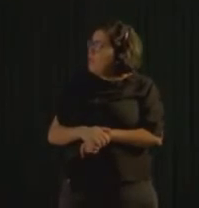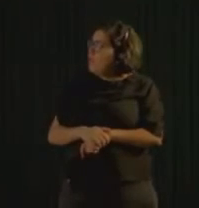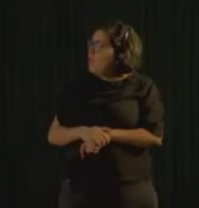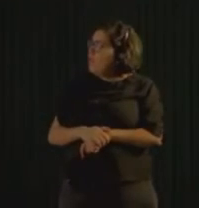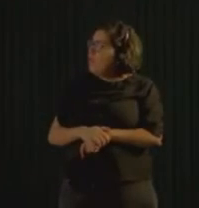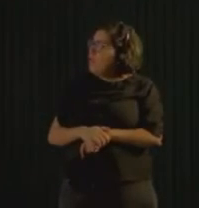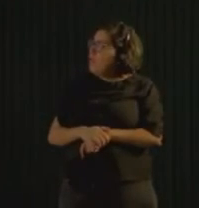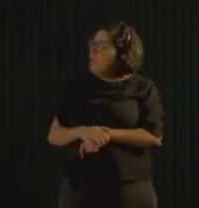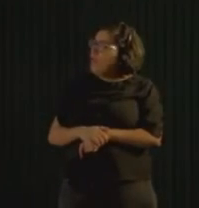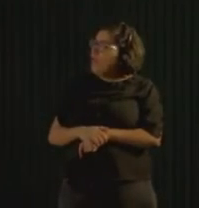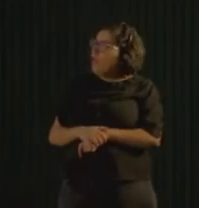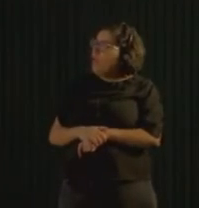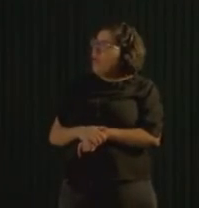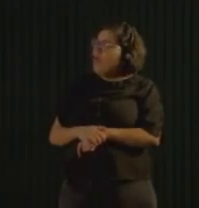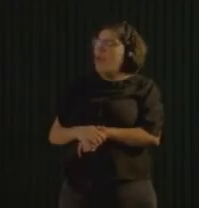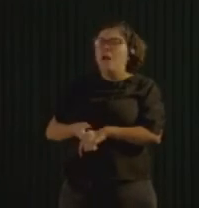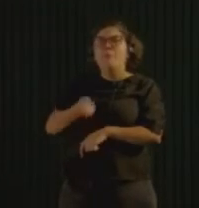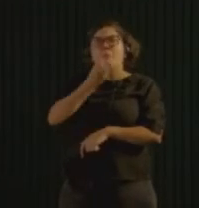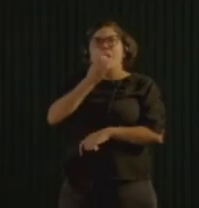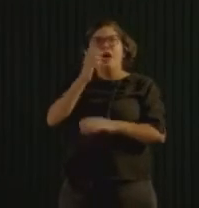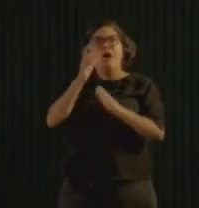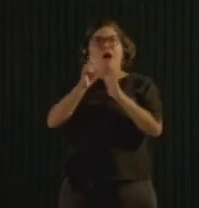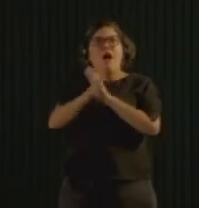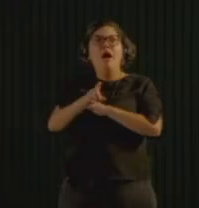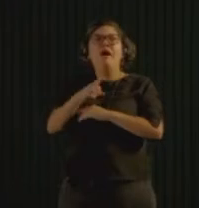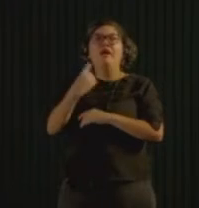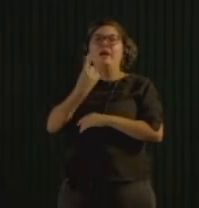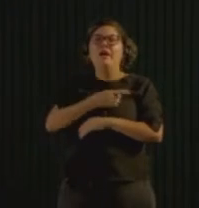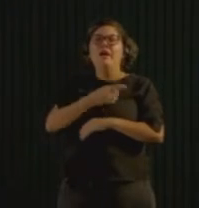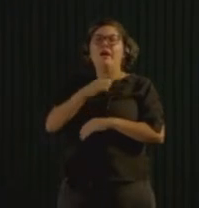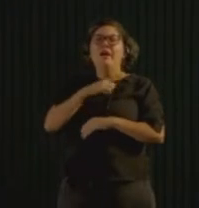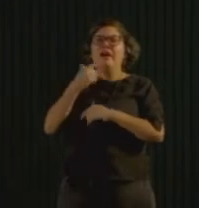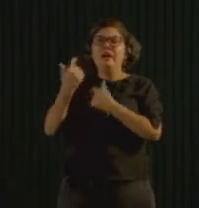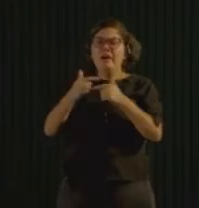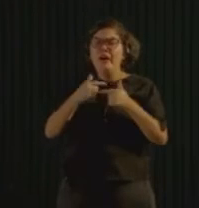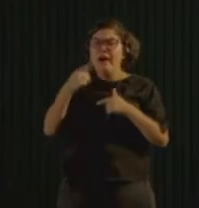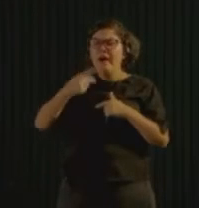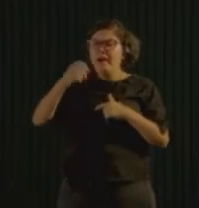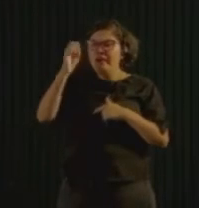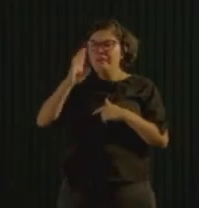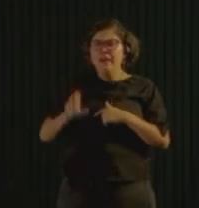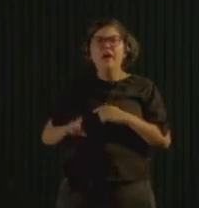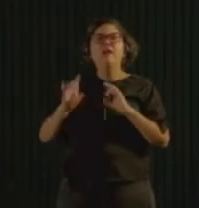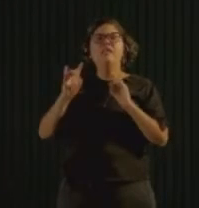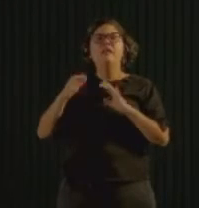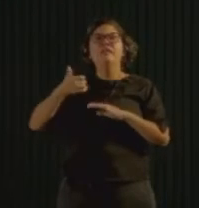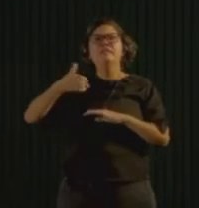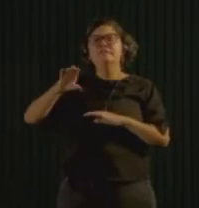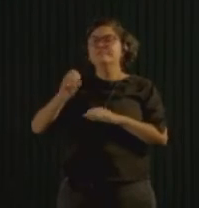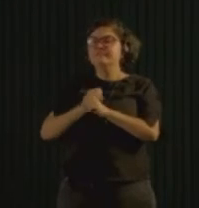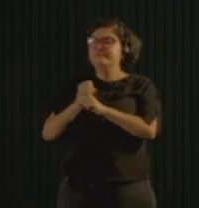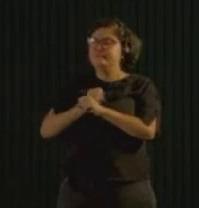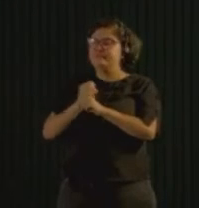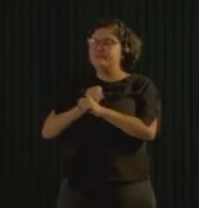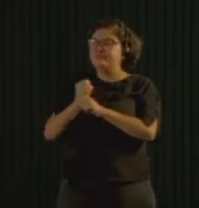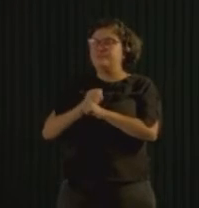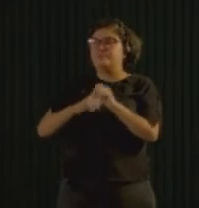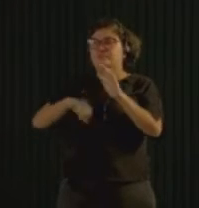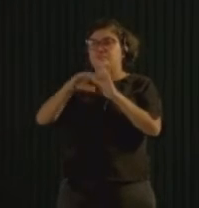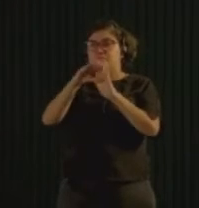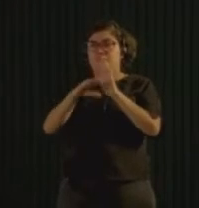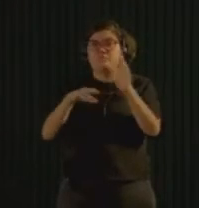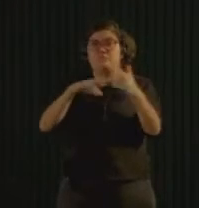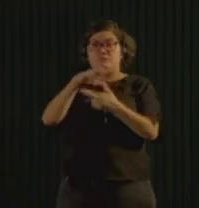Yeah, it's a very good question. We've been proudly operating in Brazil for over 10 years, running wonderful recycling programs for everything from sponges